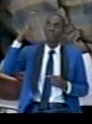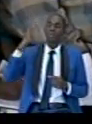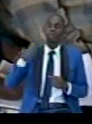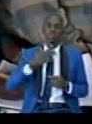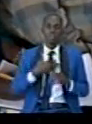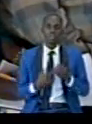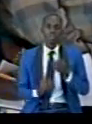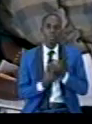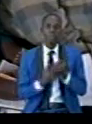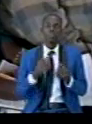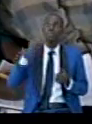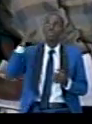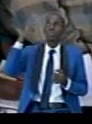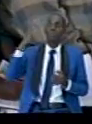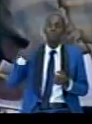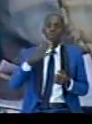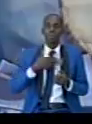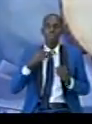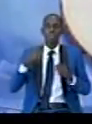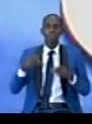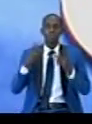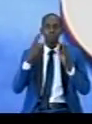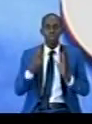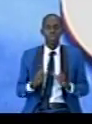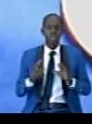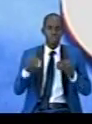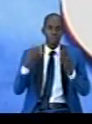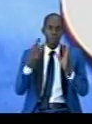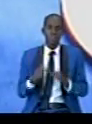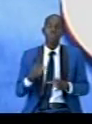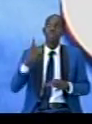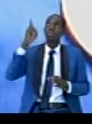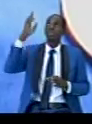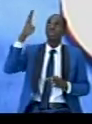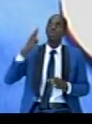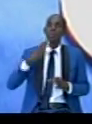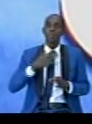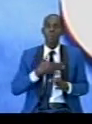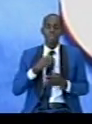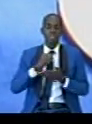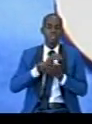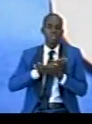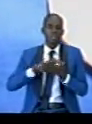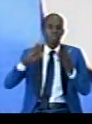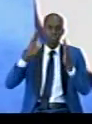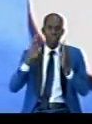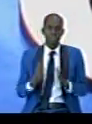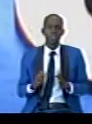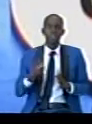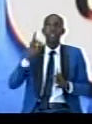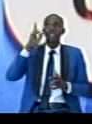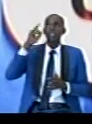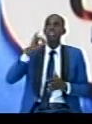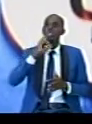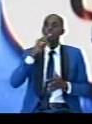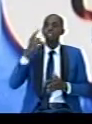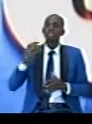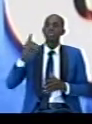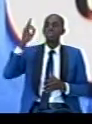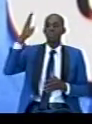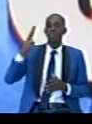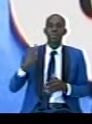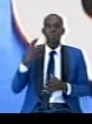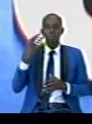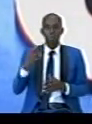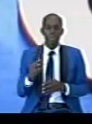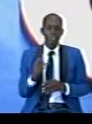God my supplier, is the God my sanctifier, he is the God my